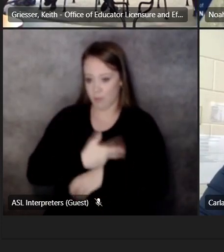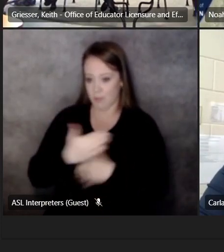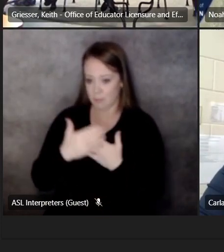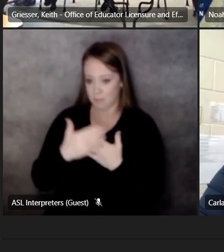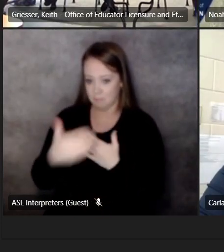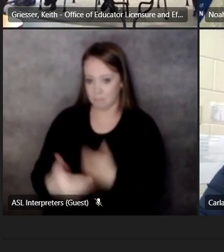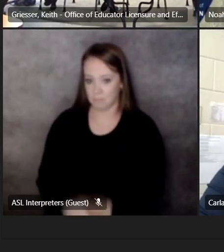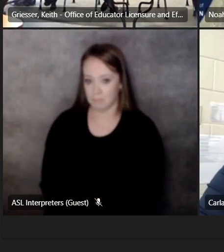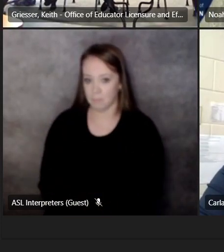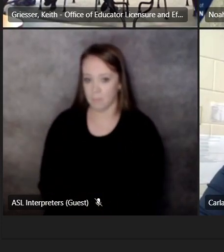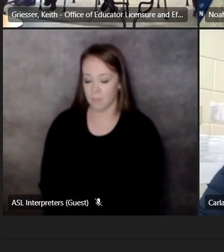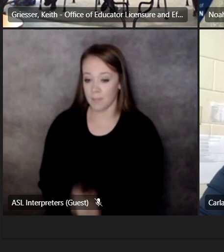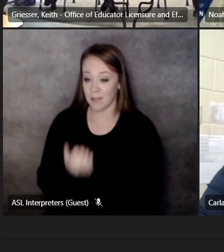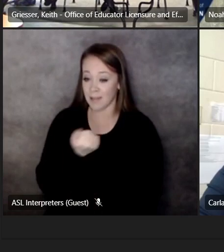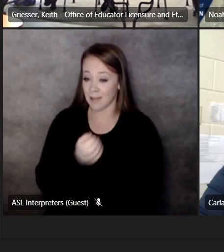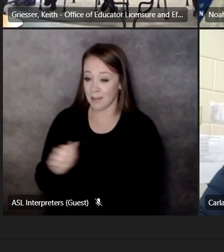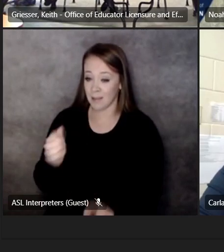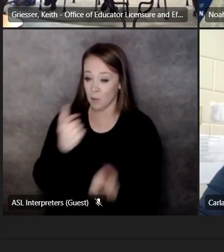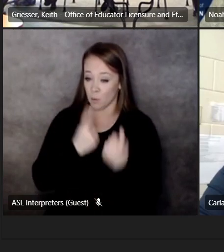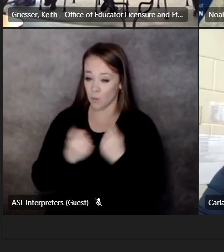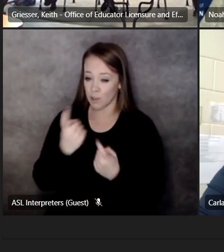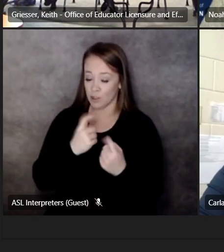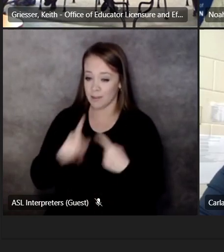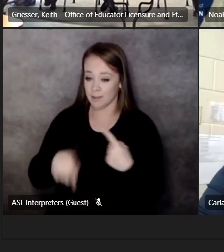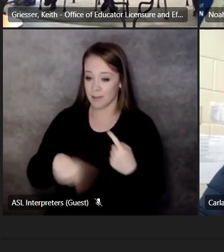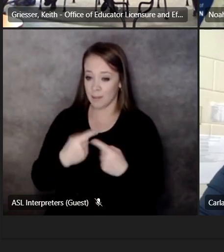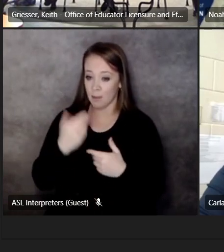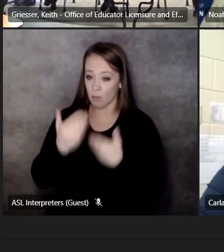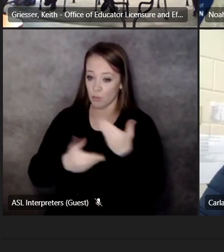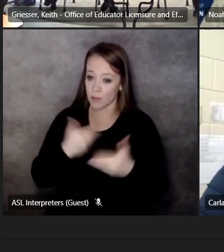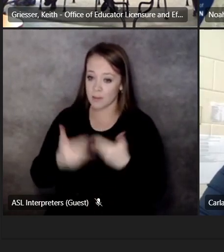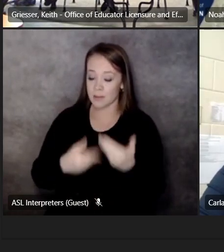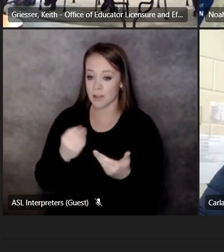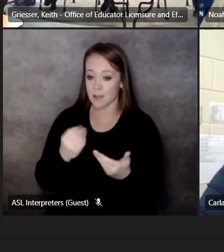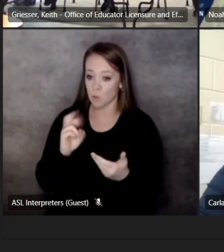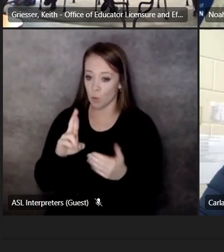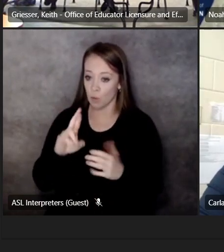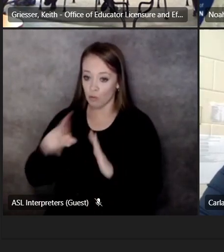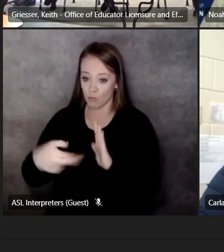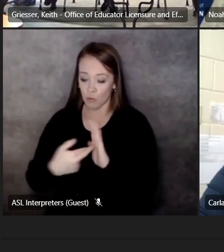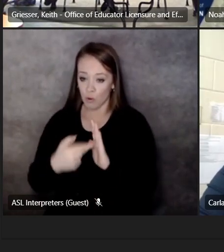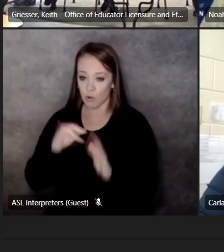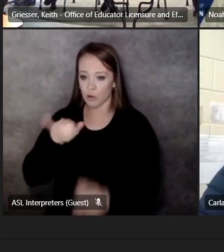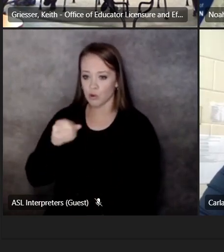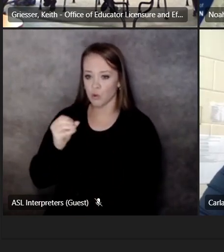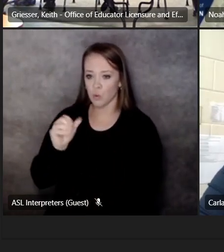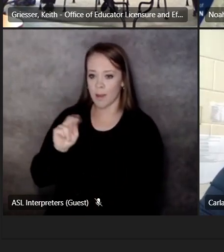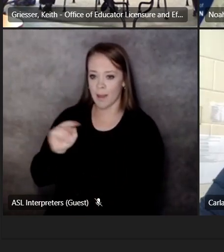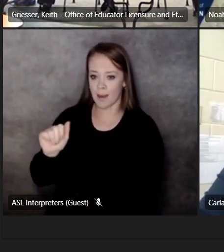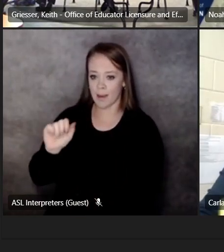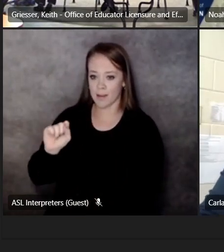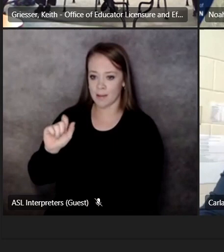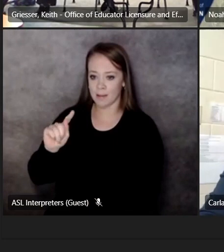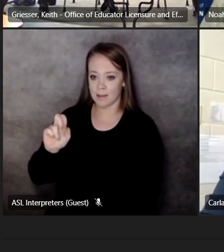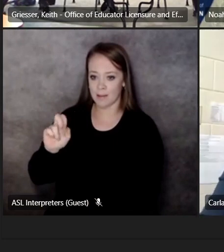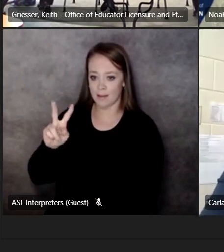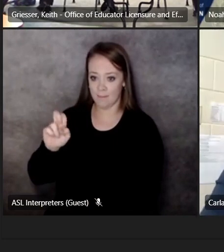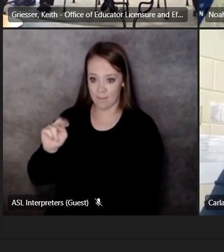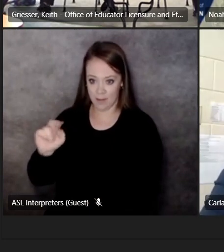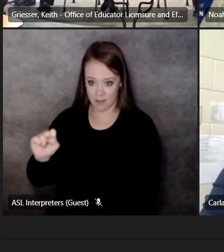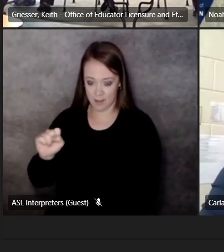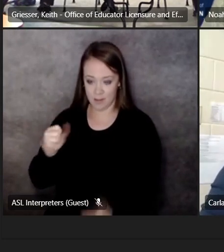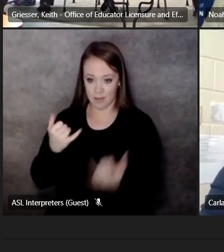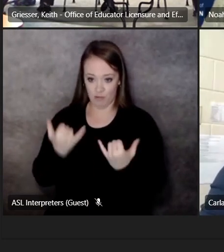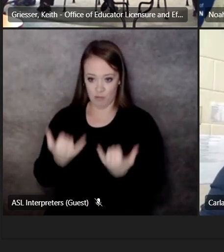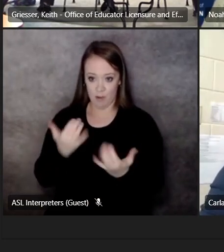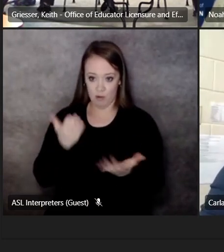about this process or the role? I will say Joanna Stevens is our current teacher and she represents the profession so well.